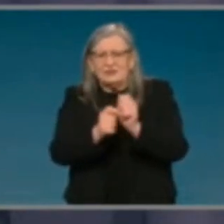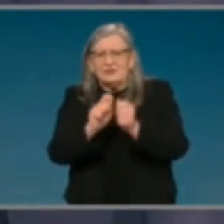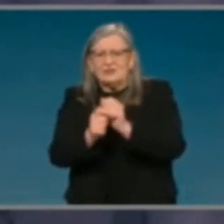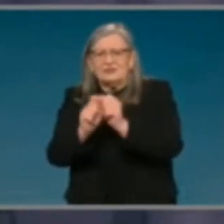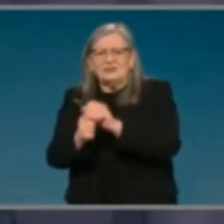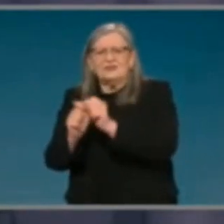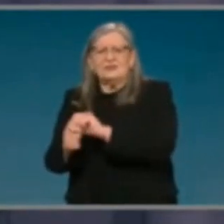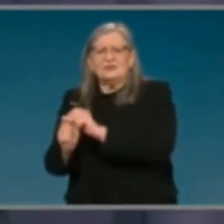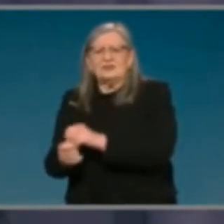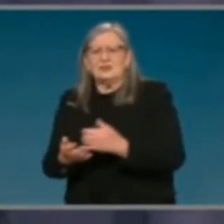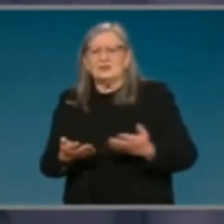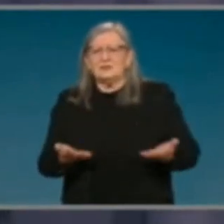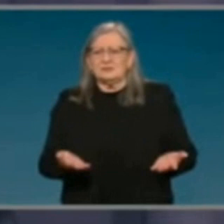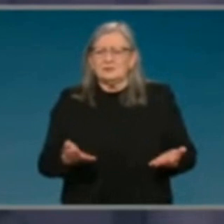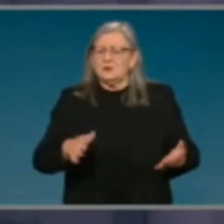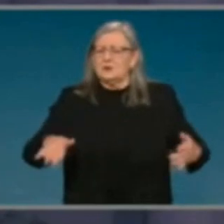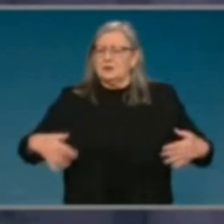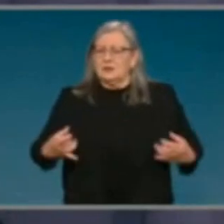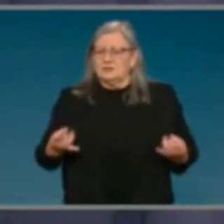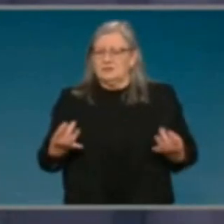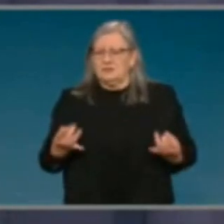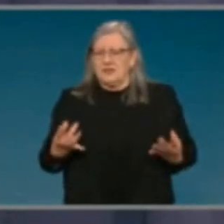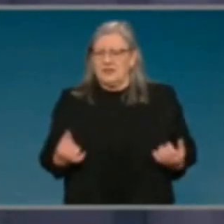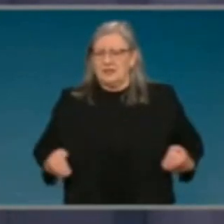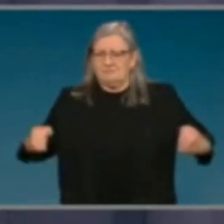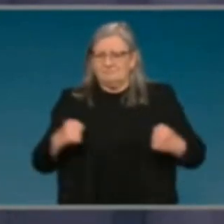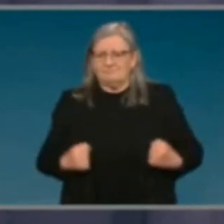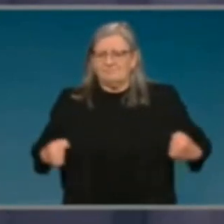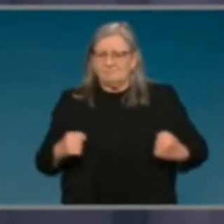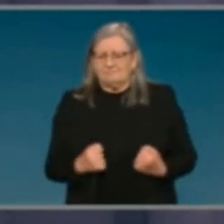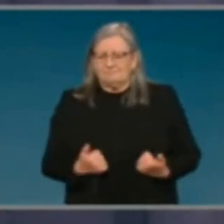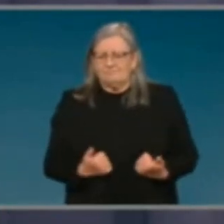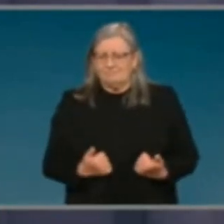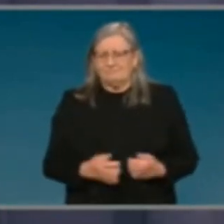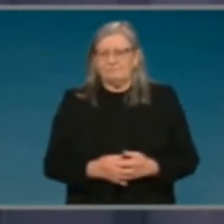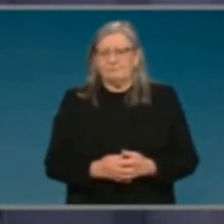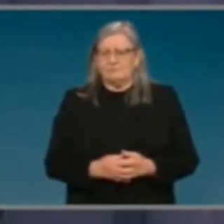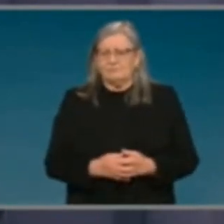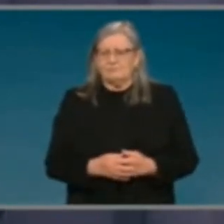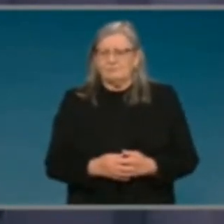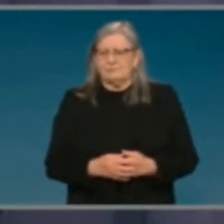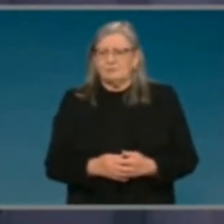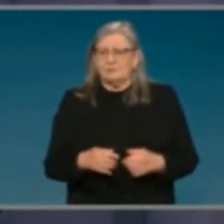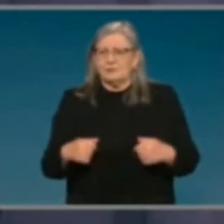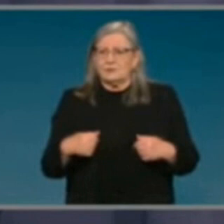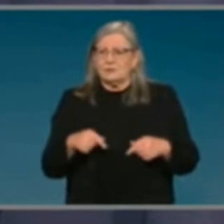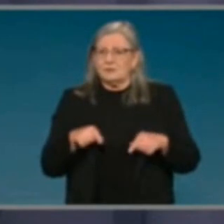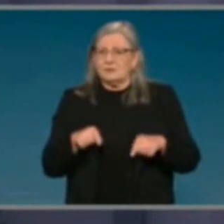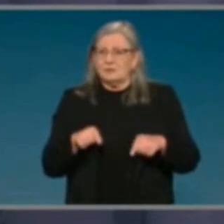prepared for as a nation. In particular, we are one of the most highly